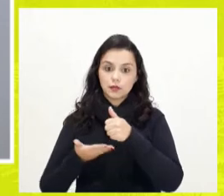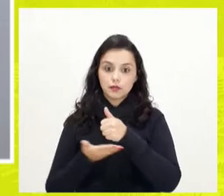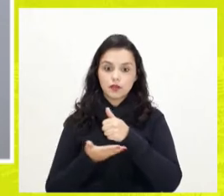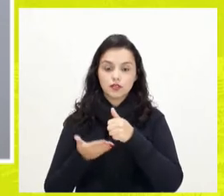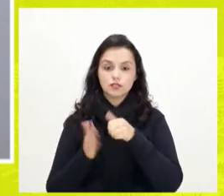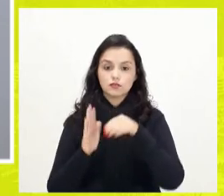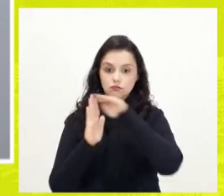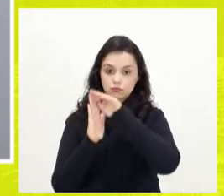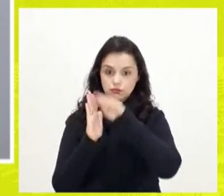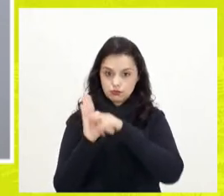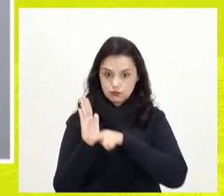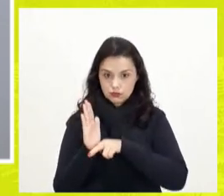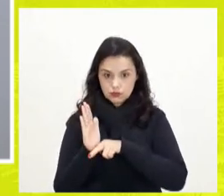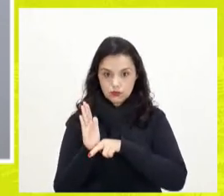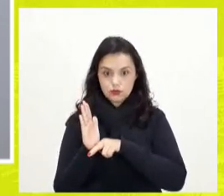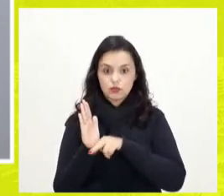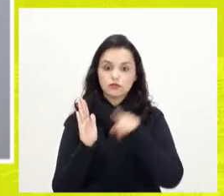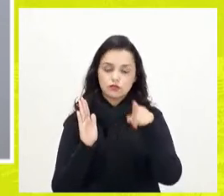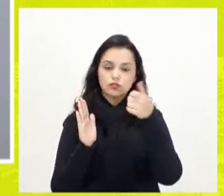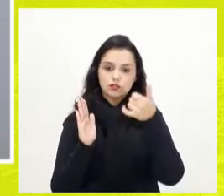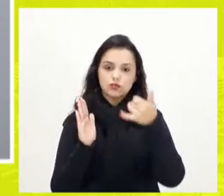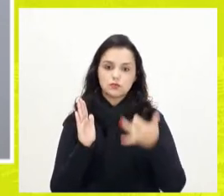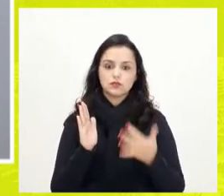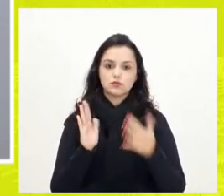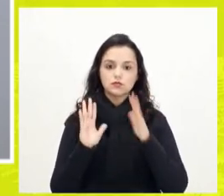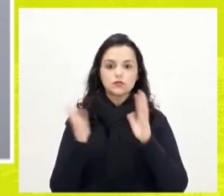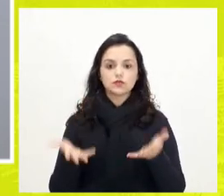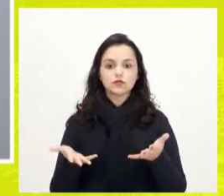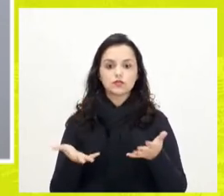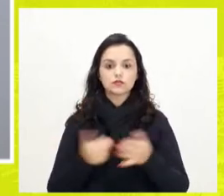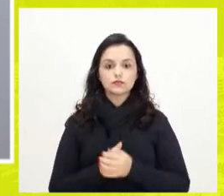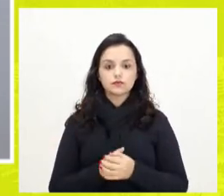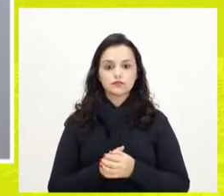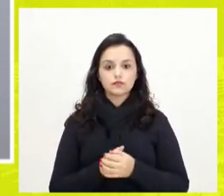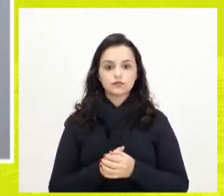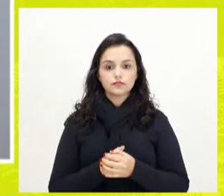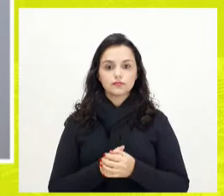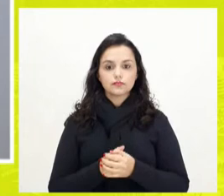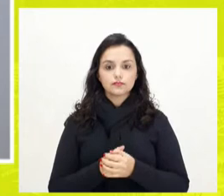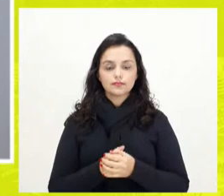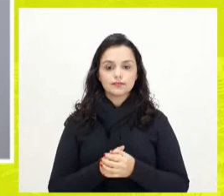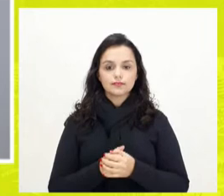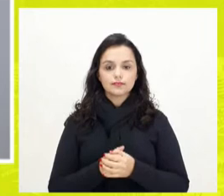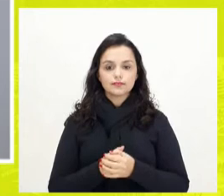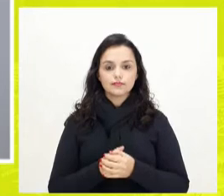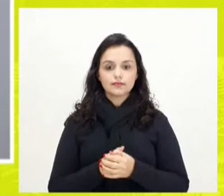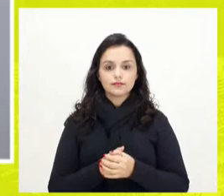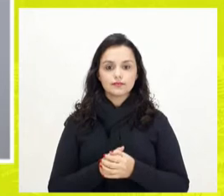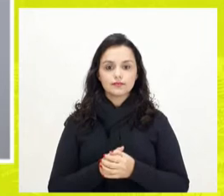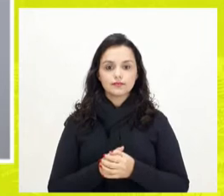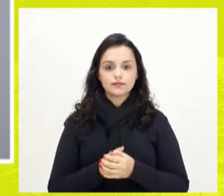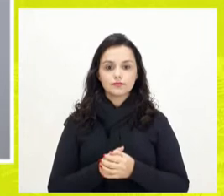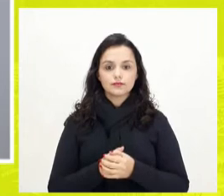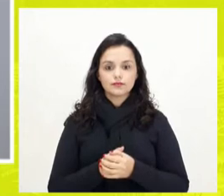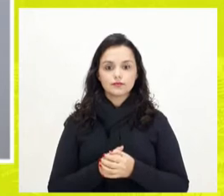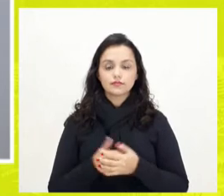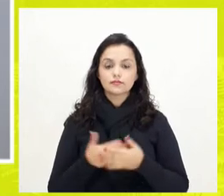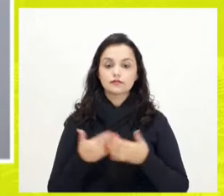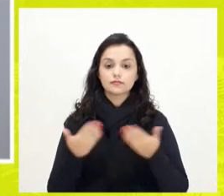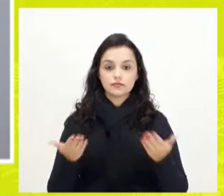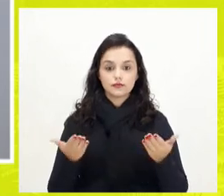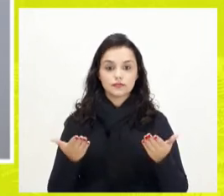voting uh court they actually take care of that as you said